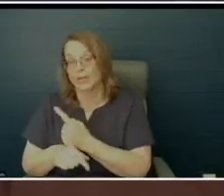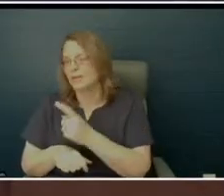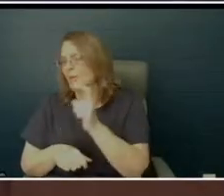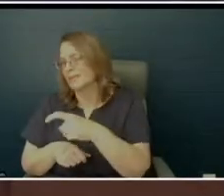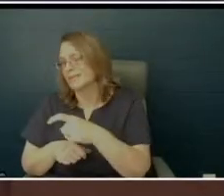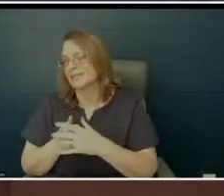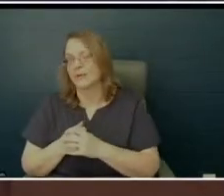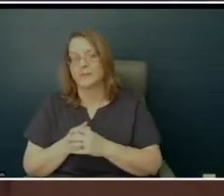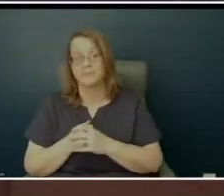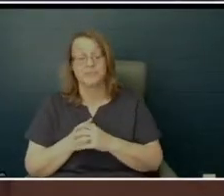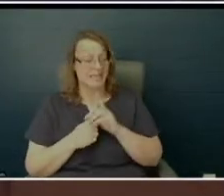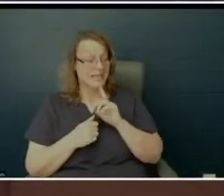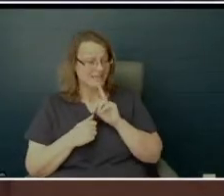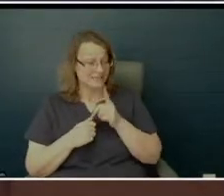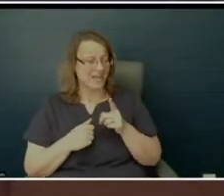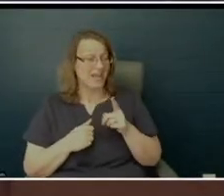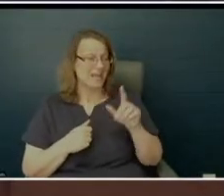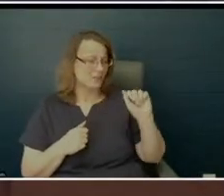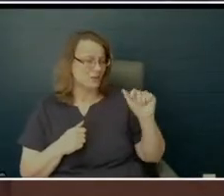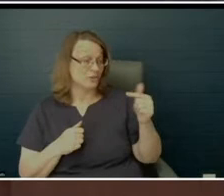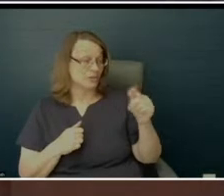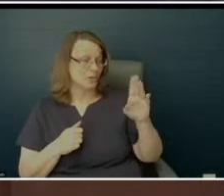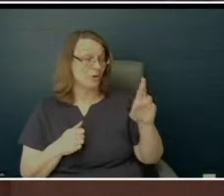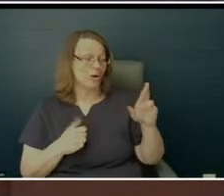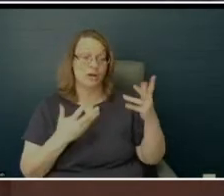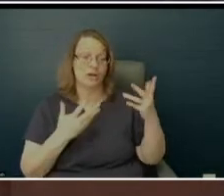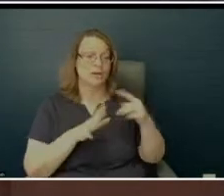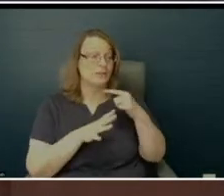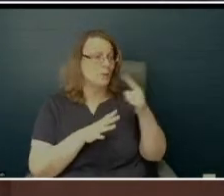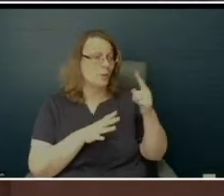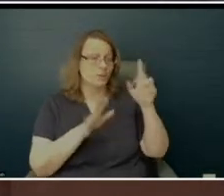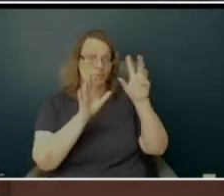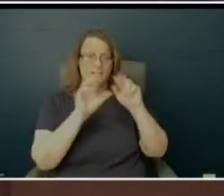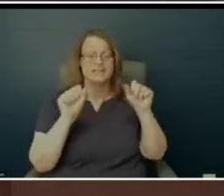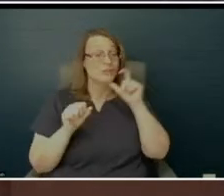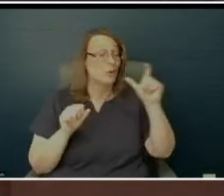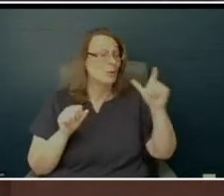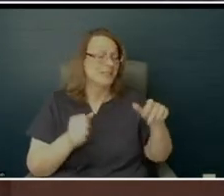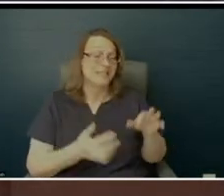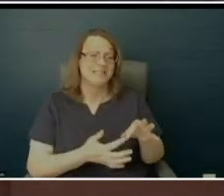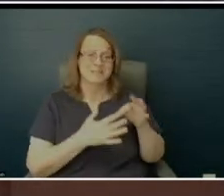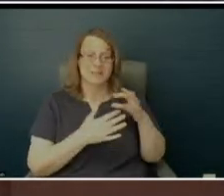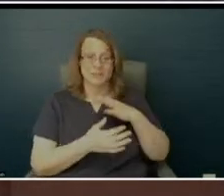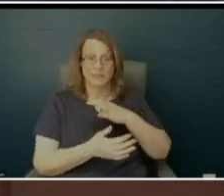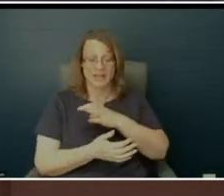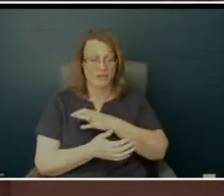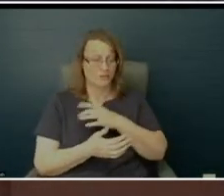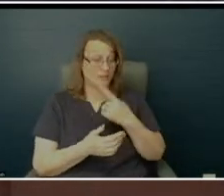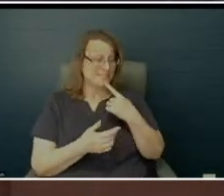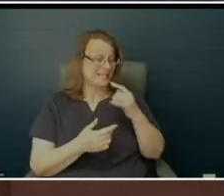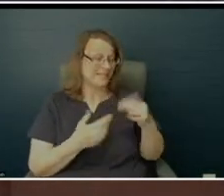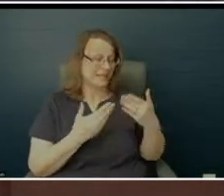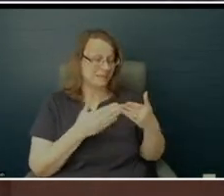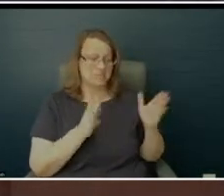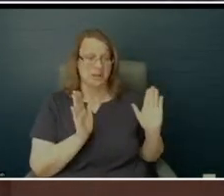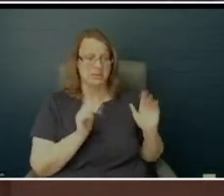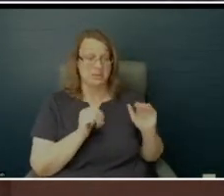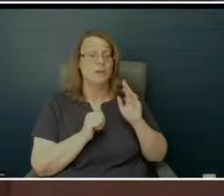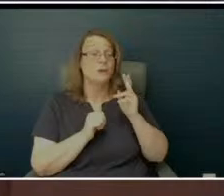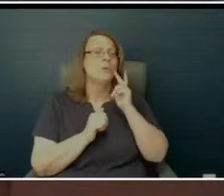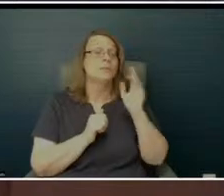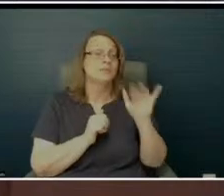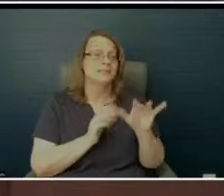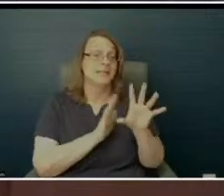already told the president that there was no need for this special counsel. He actually stated that publicly, and we'll see that here in a video from December